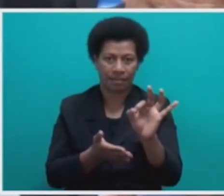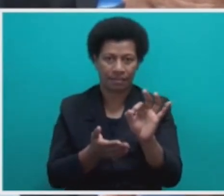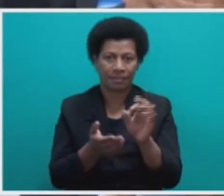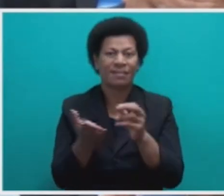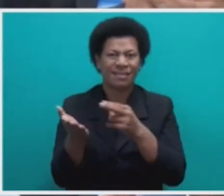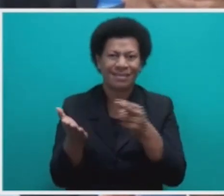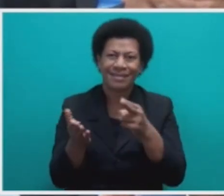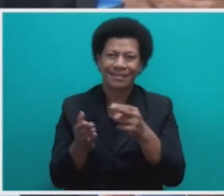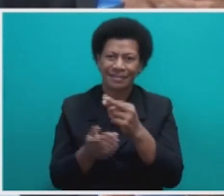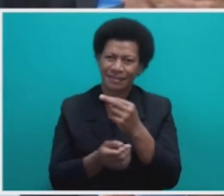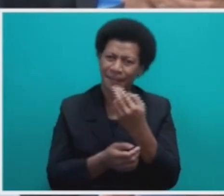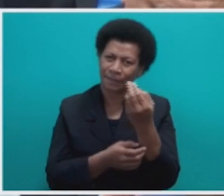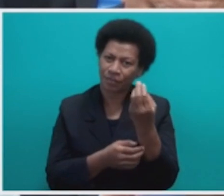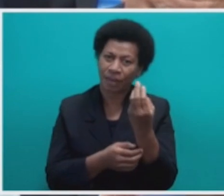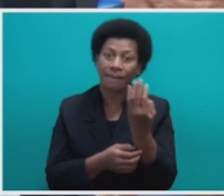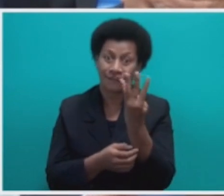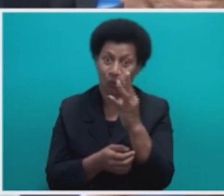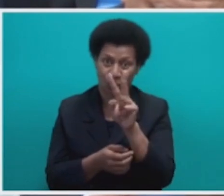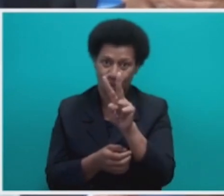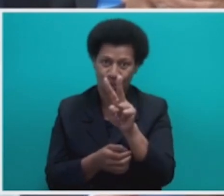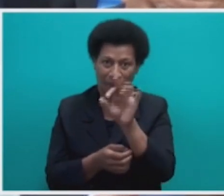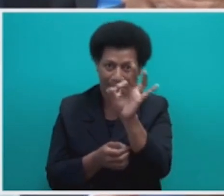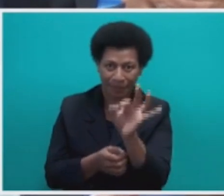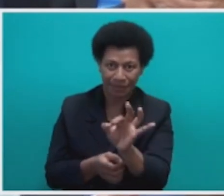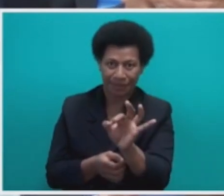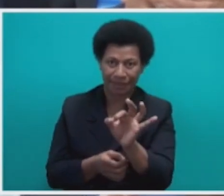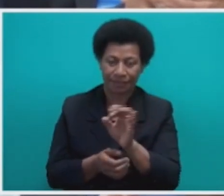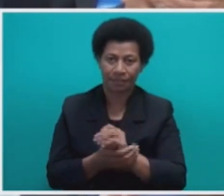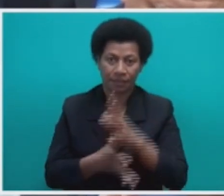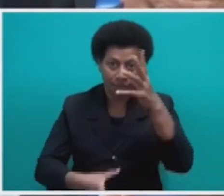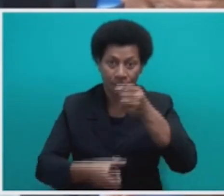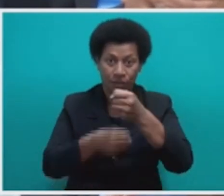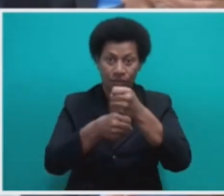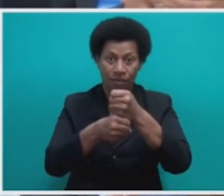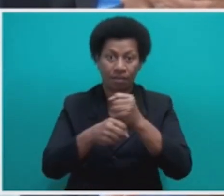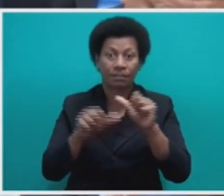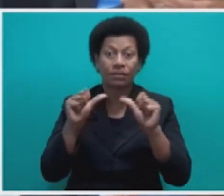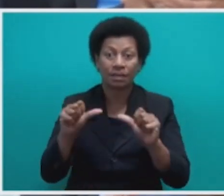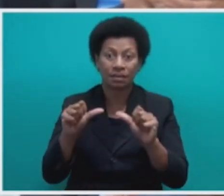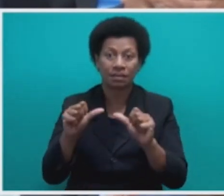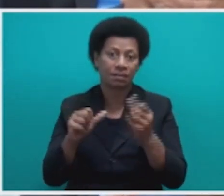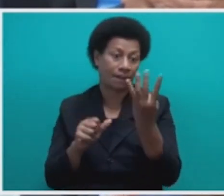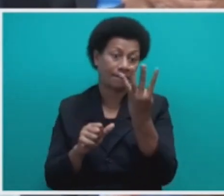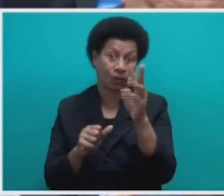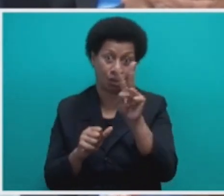original 42%. So a total tariff protection of